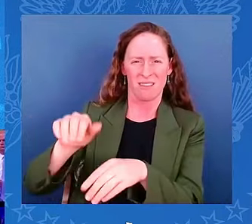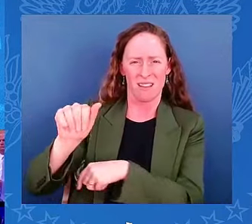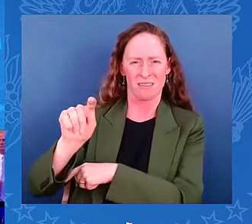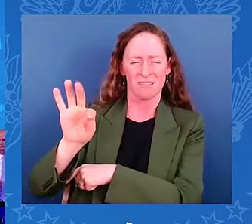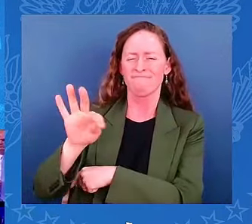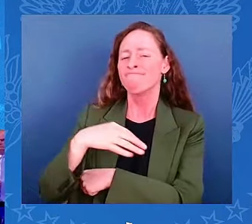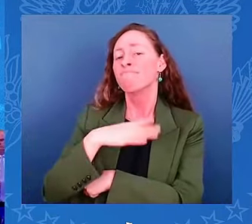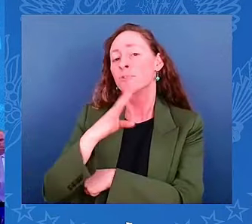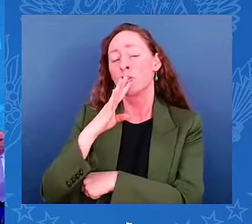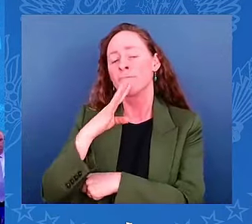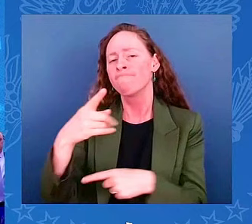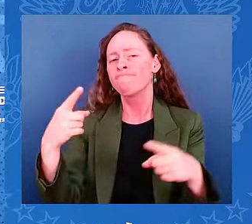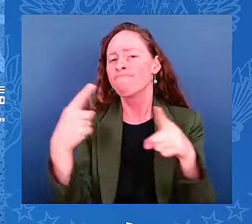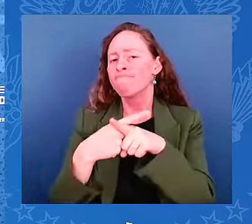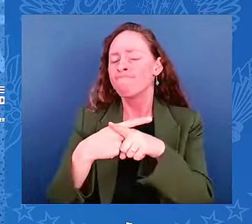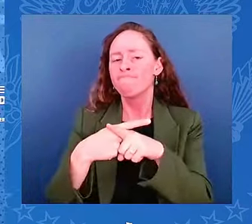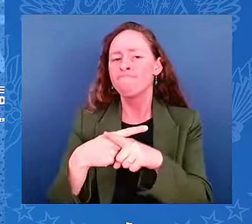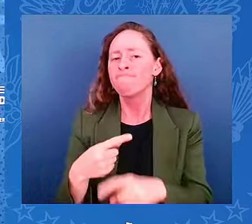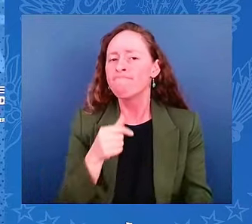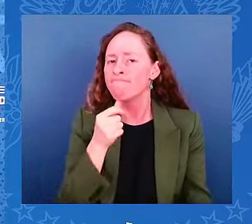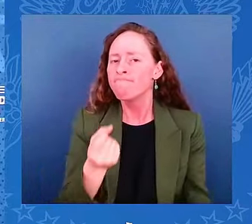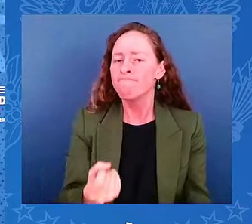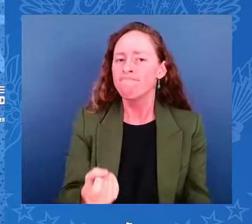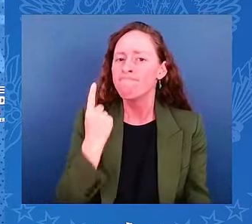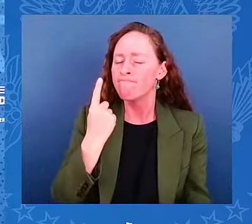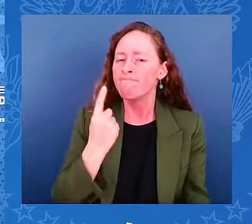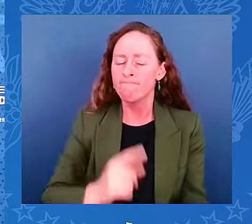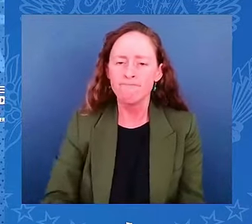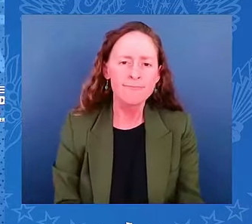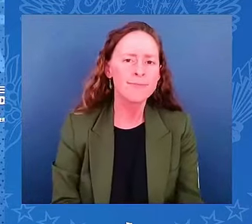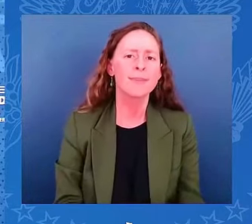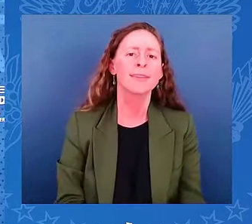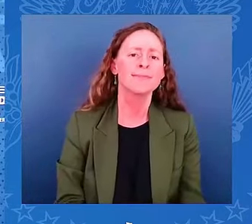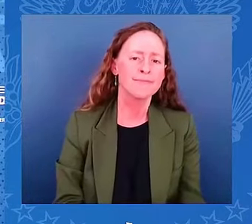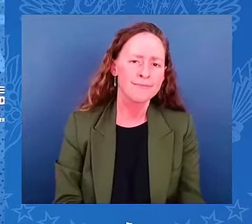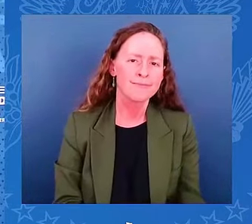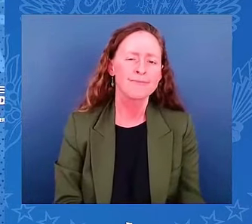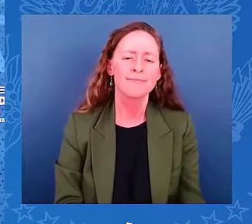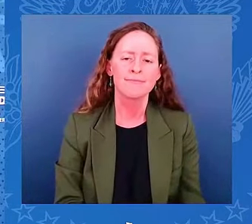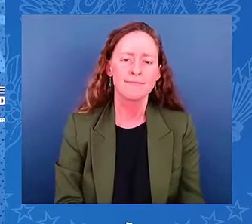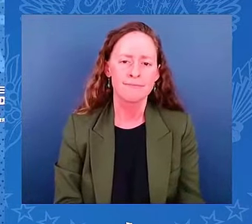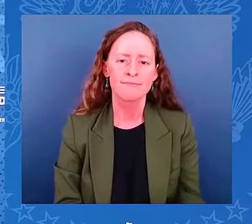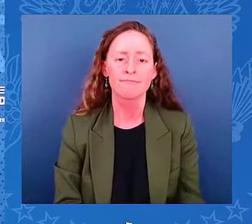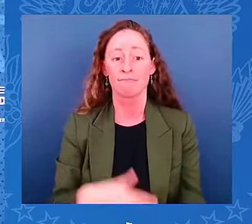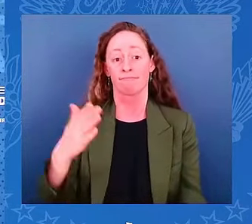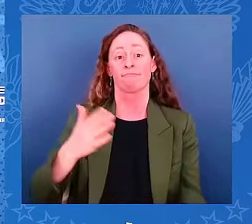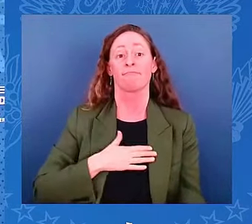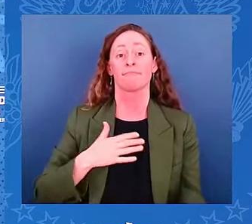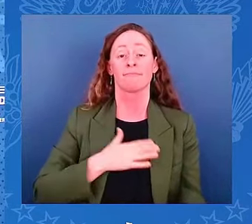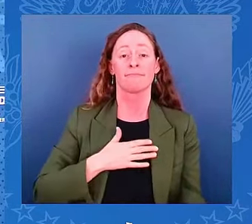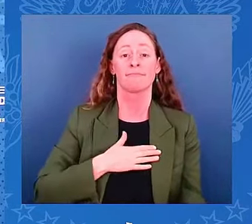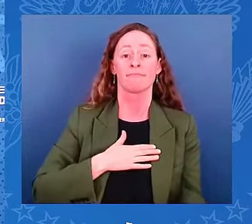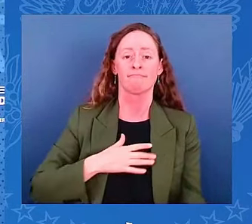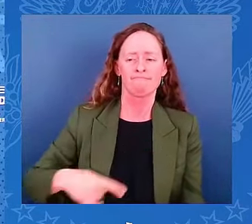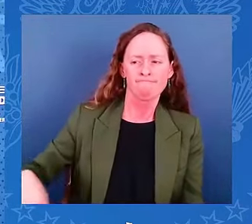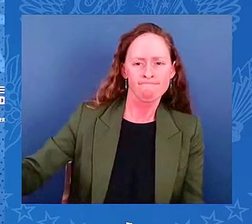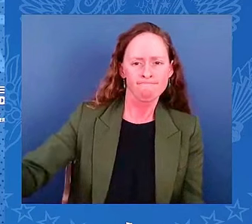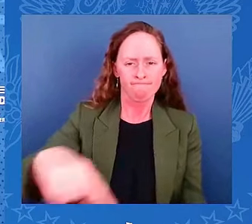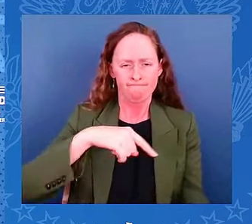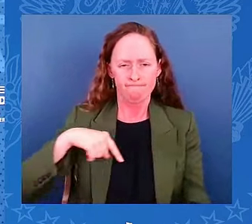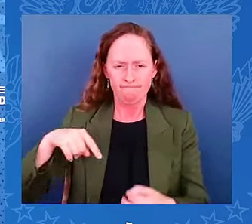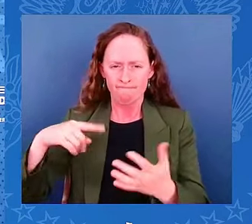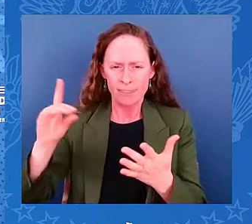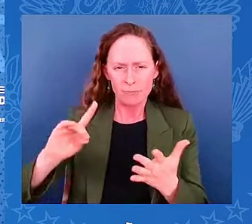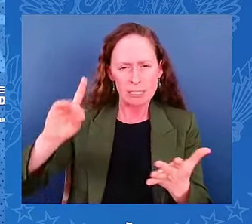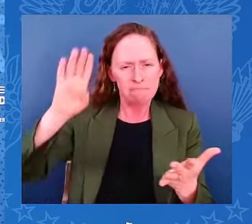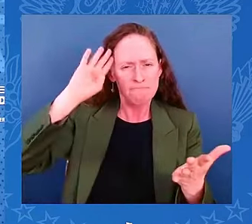I disagree with some of my own party and on the other side about a lot of things, but at least there's some rational argument they have as part